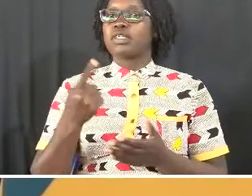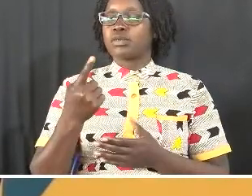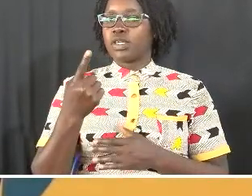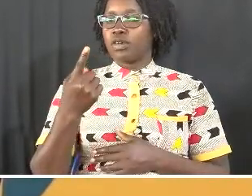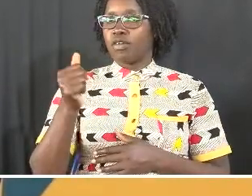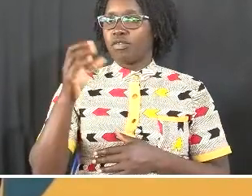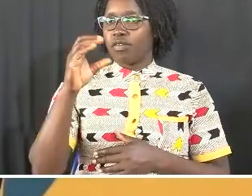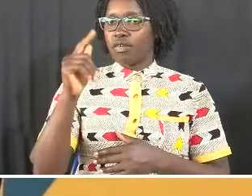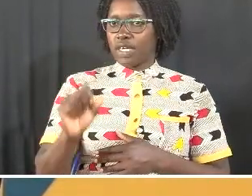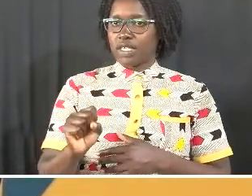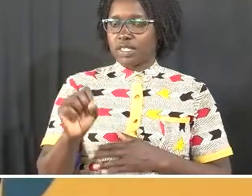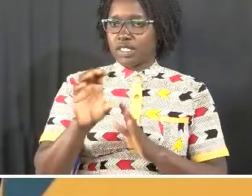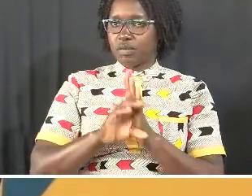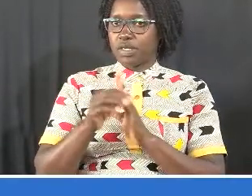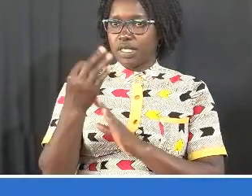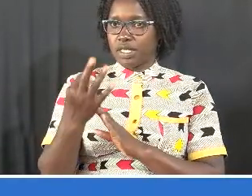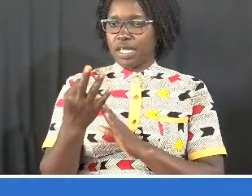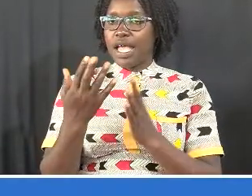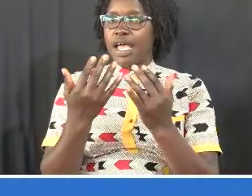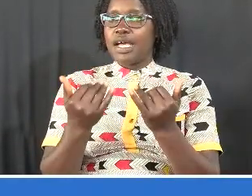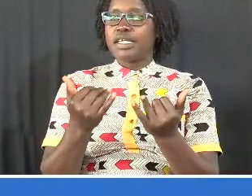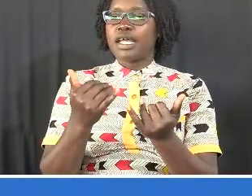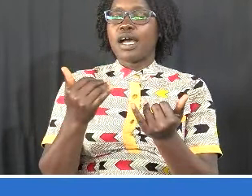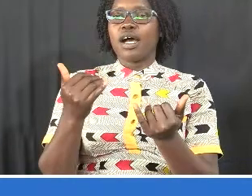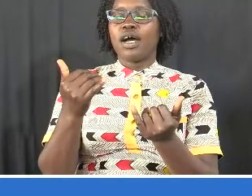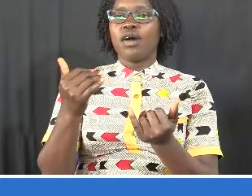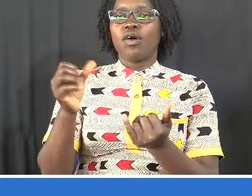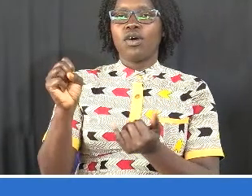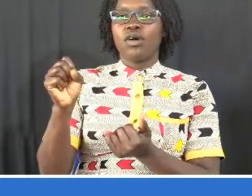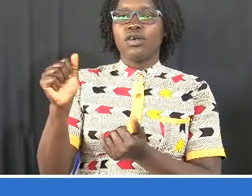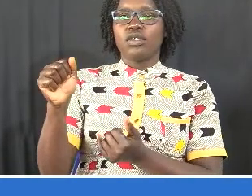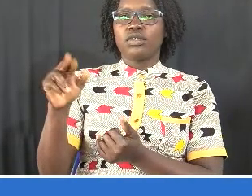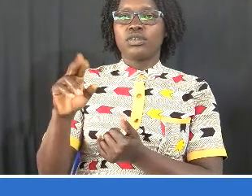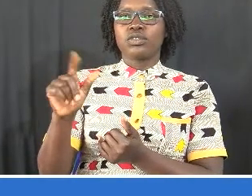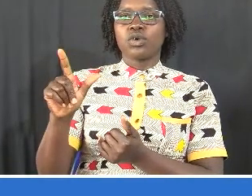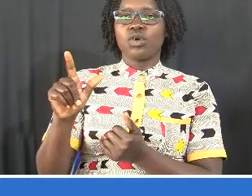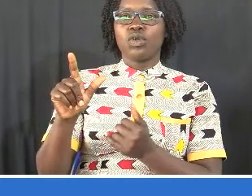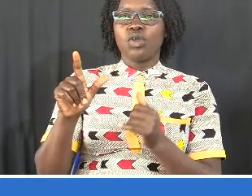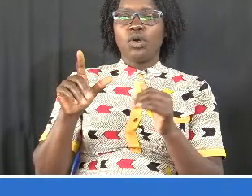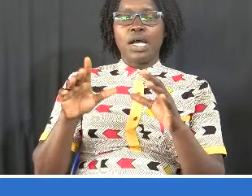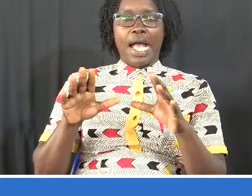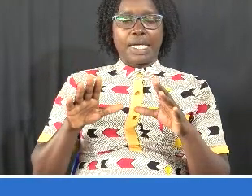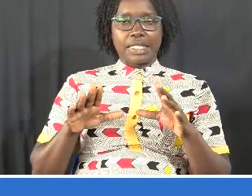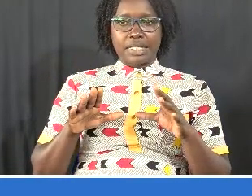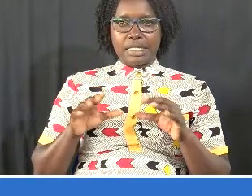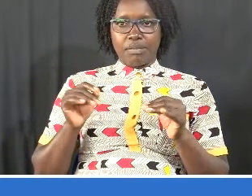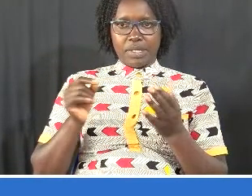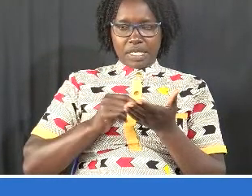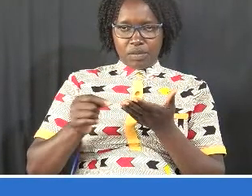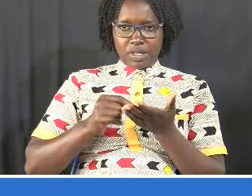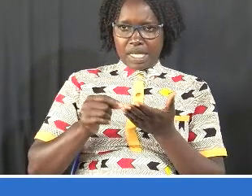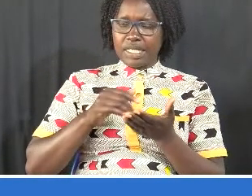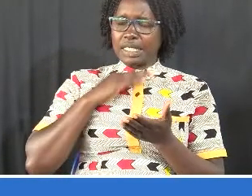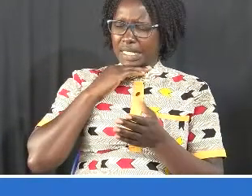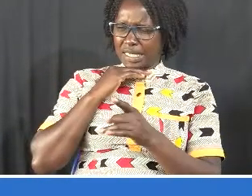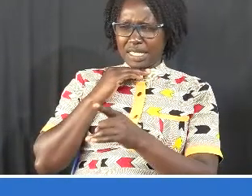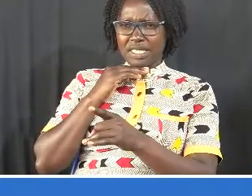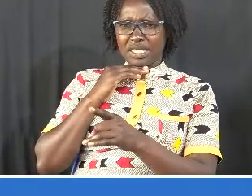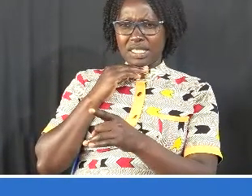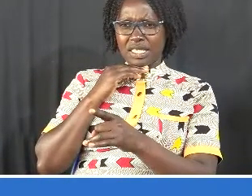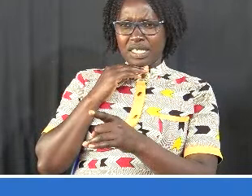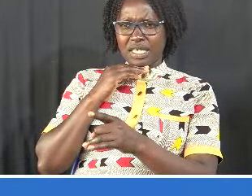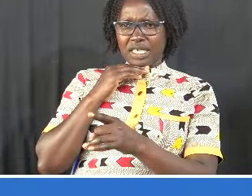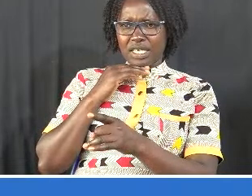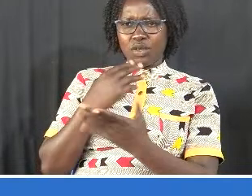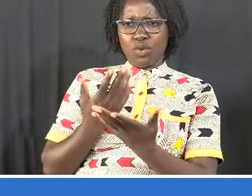8 says, now Saul was consenting to his death. Whose death?